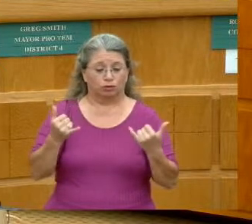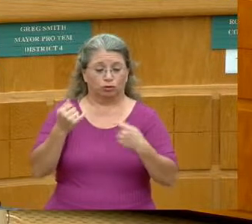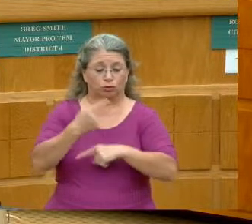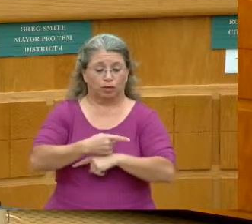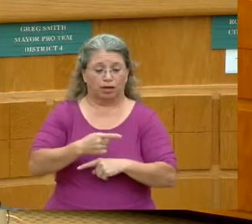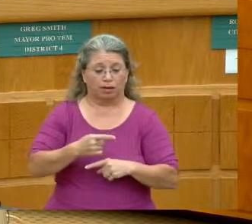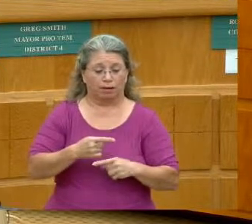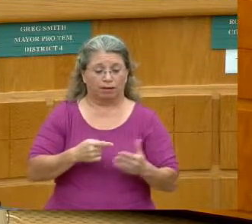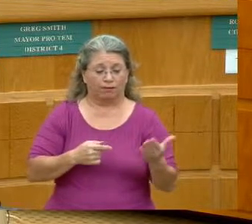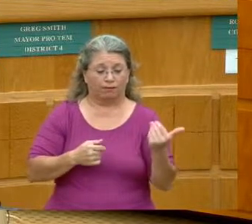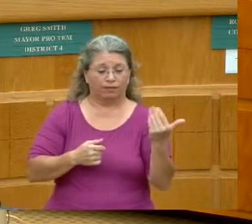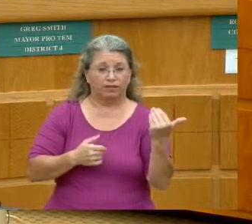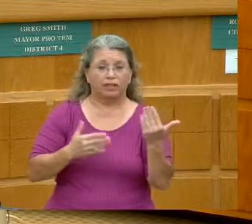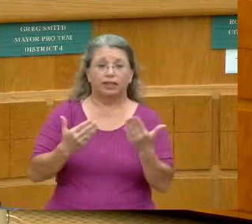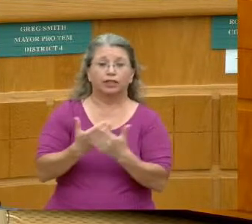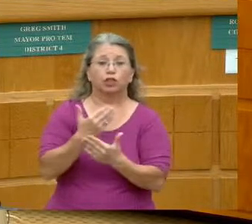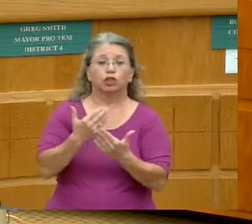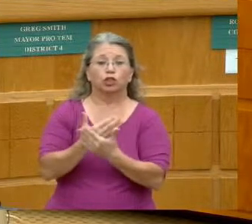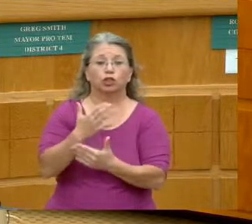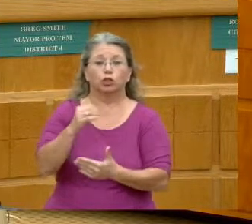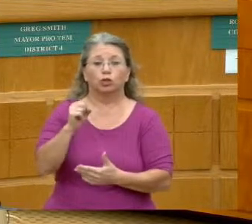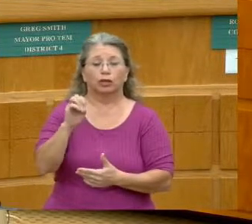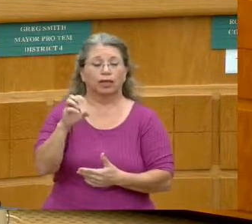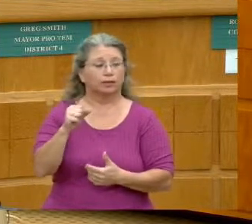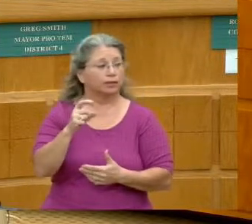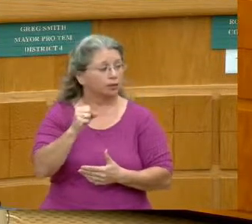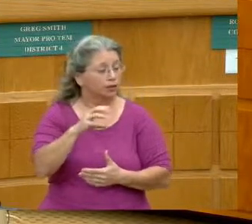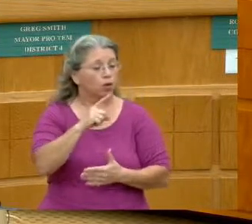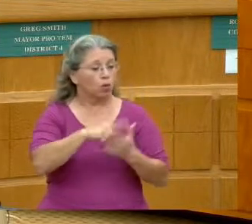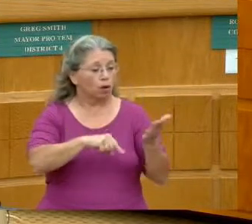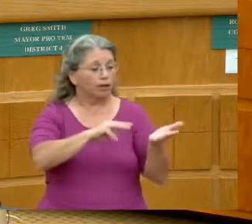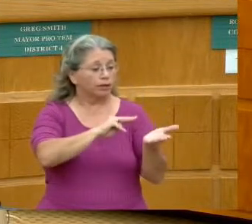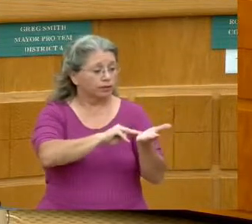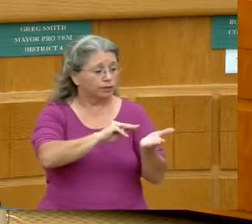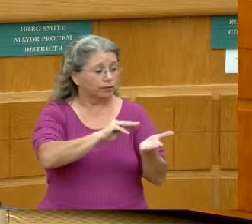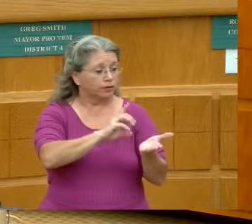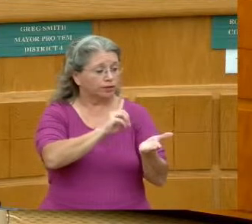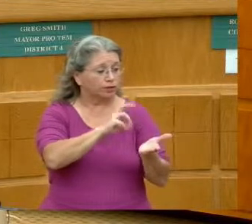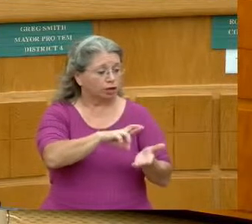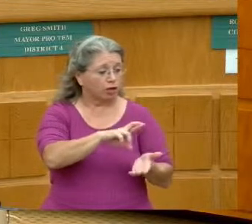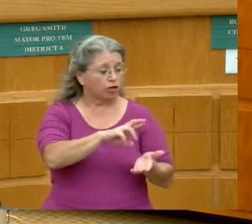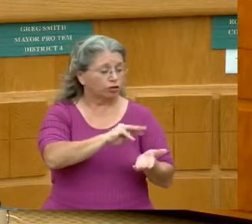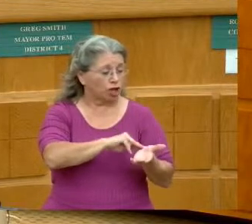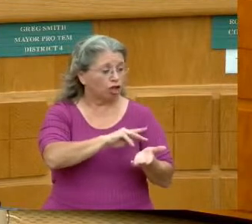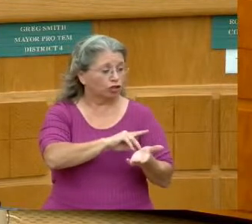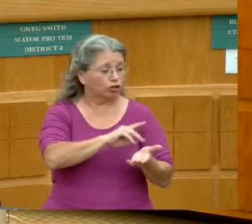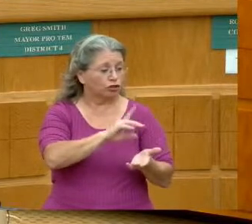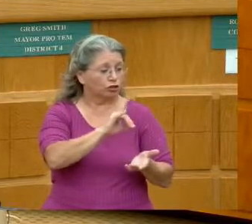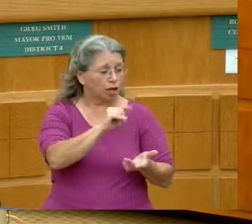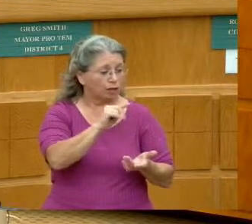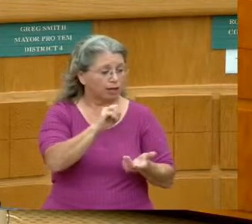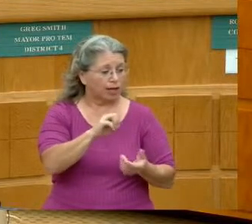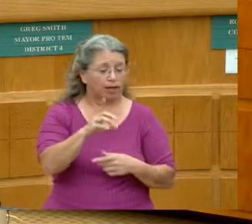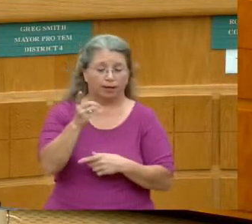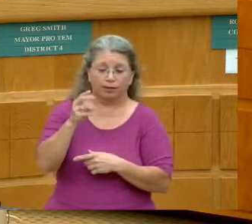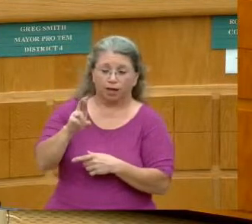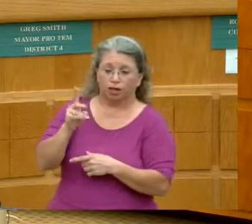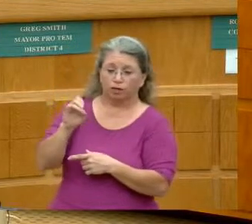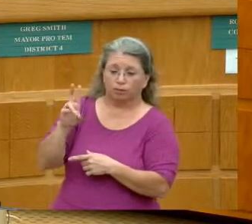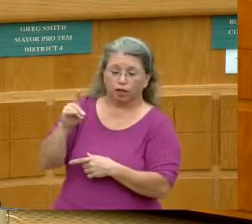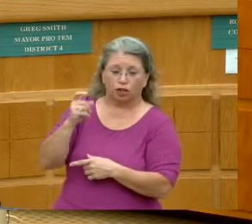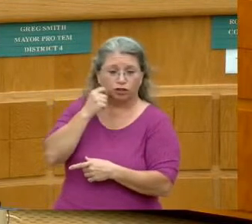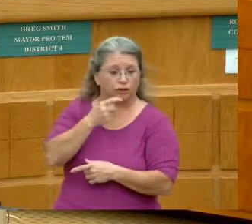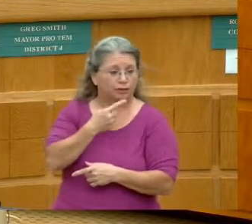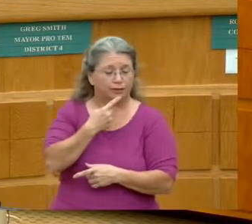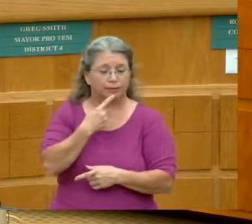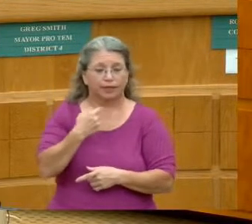COVID cases. So what Dr. Dante just said, and Dr. Bird and I said in the beginning, we need to get back on it if we're not,